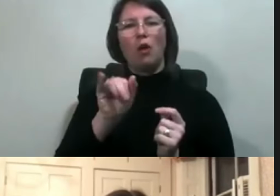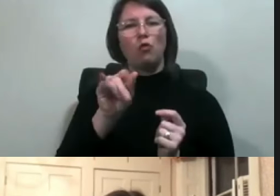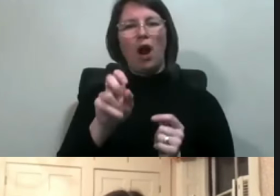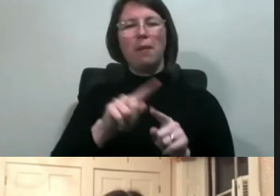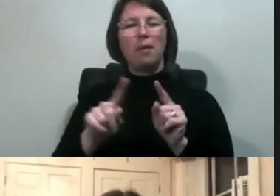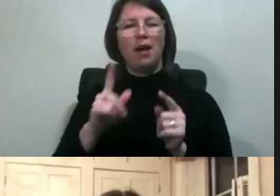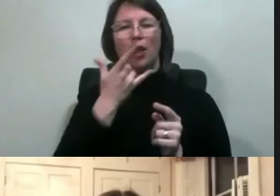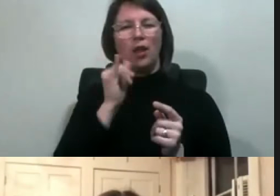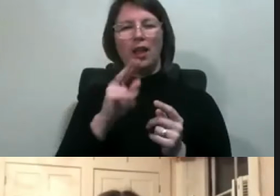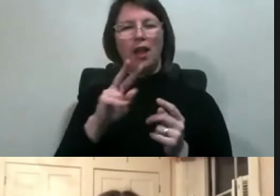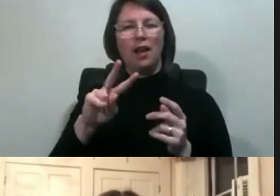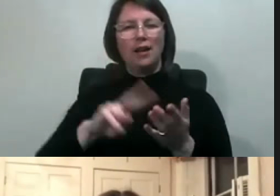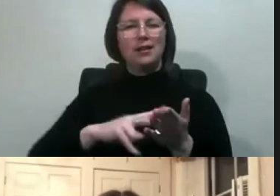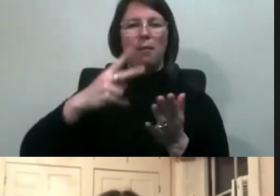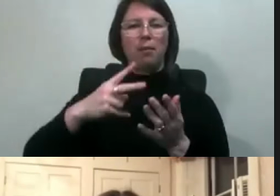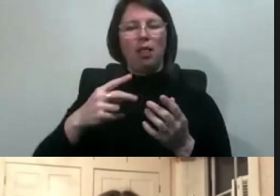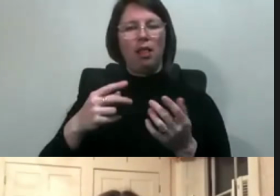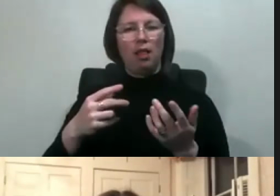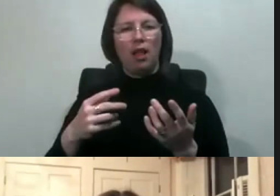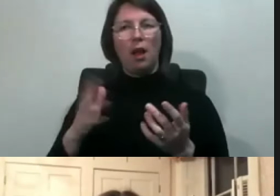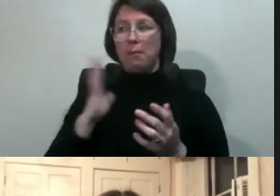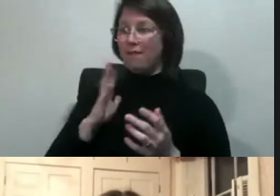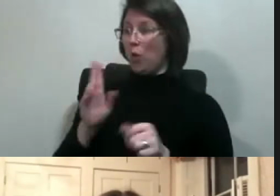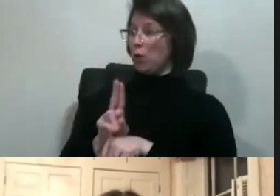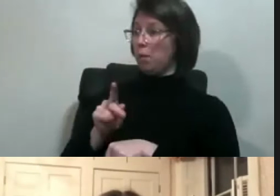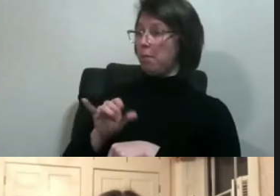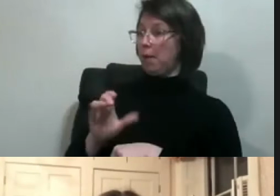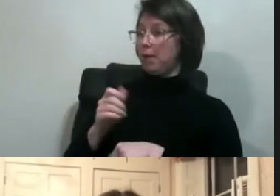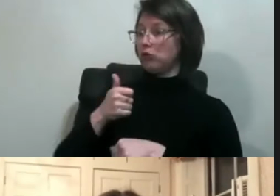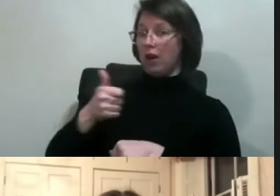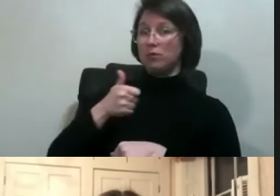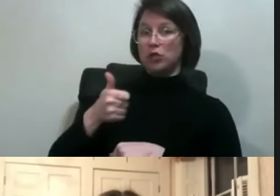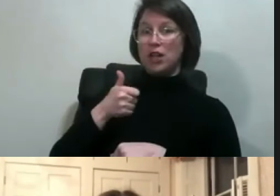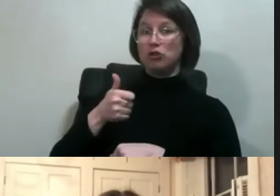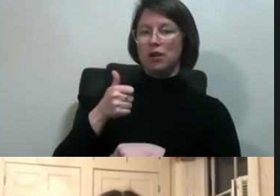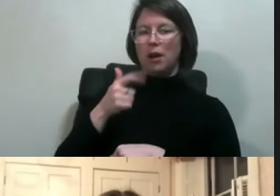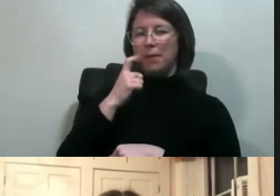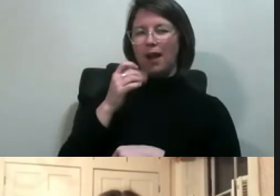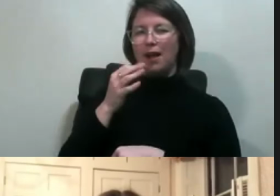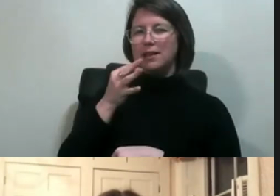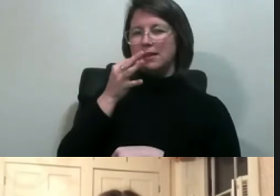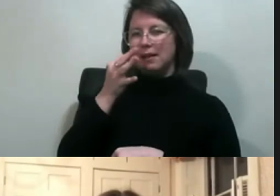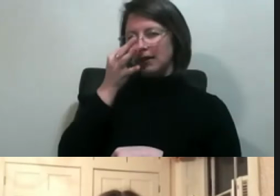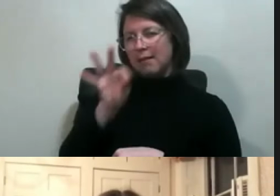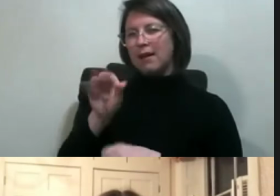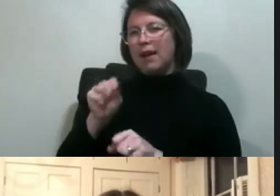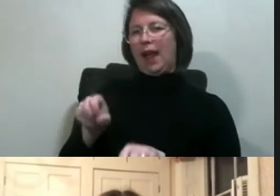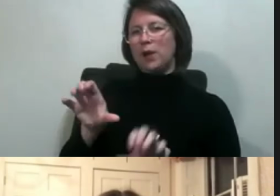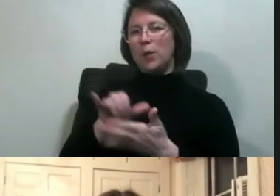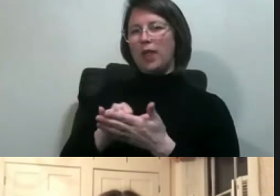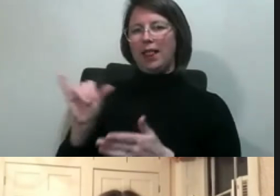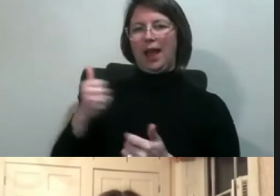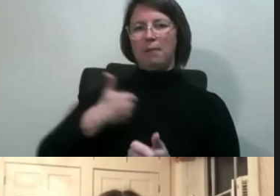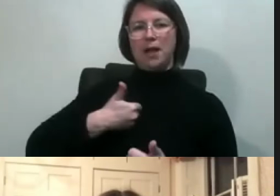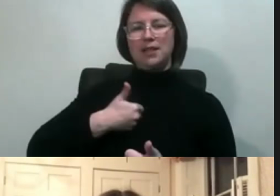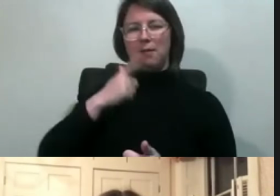jeopardy. They took the public transportation to because they were just barely able to do that, like myself, because I find